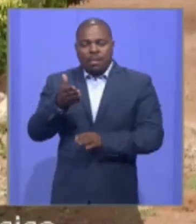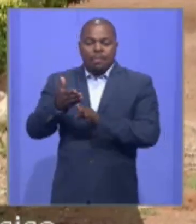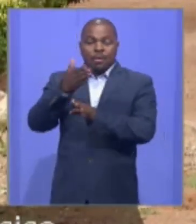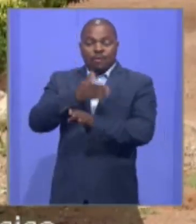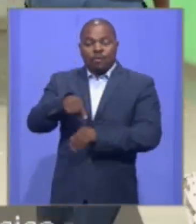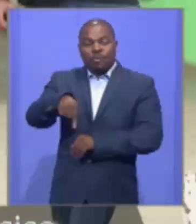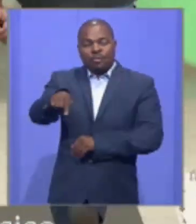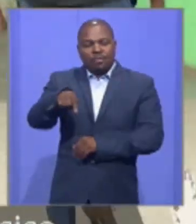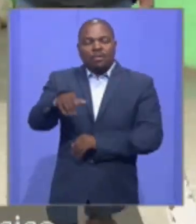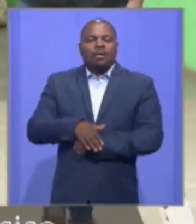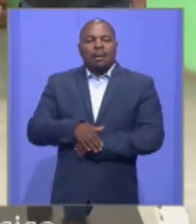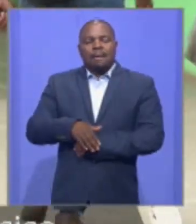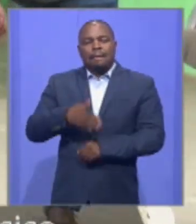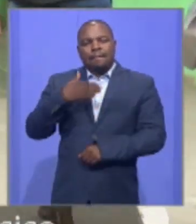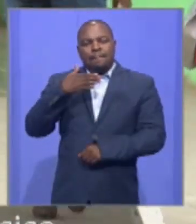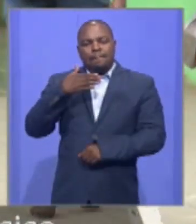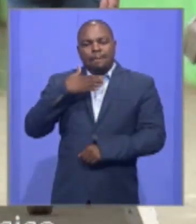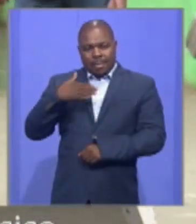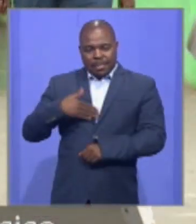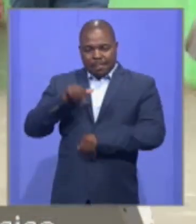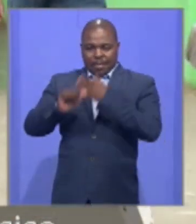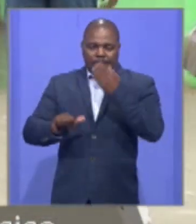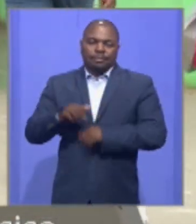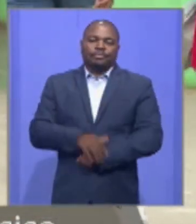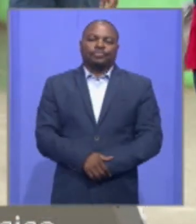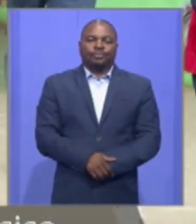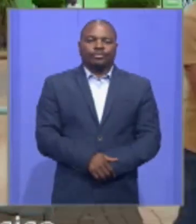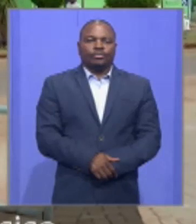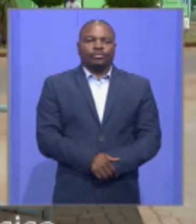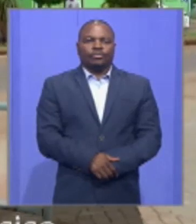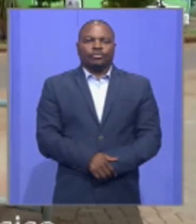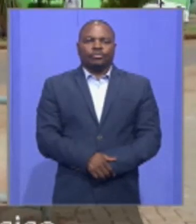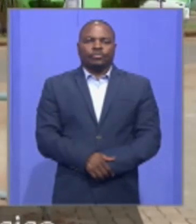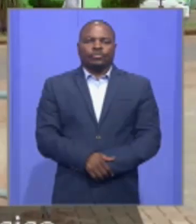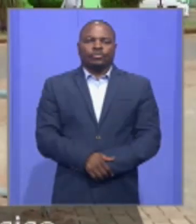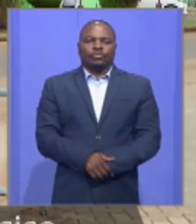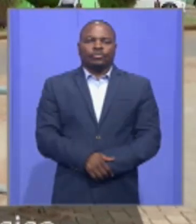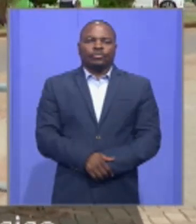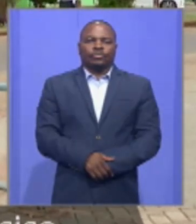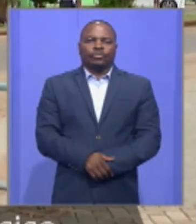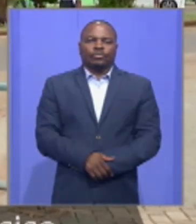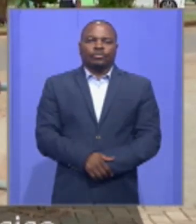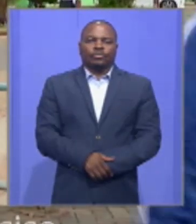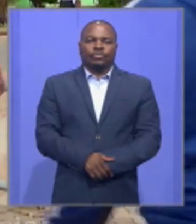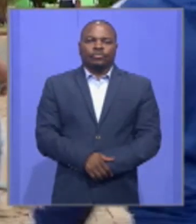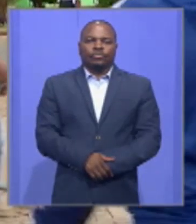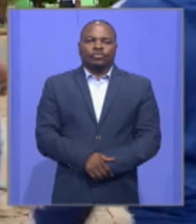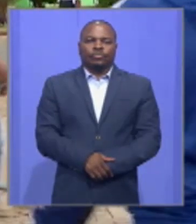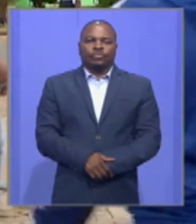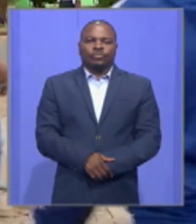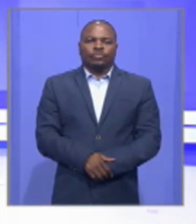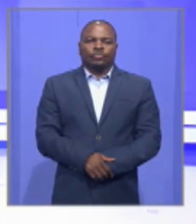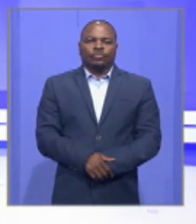ya Moranang e ya bokhutlhong. Sentle English, SABC News, Mahikeng.